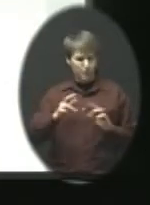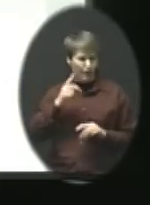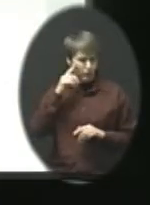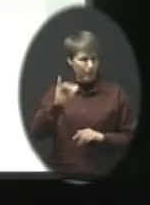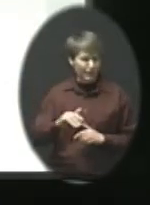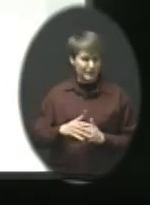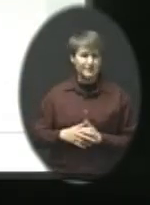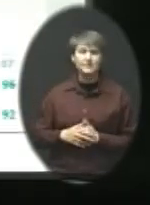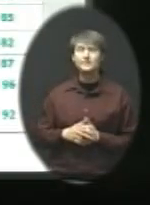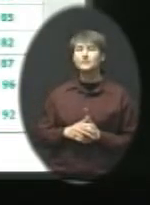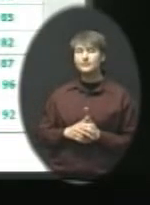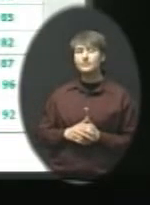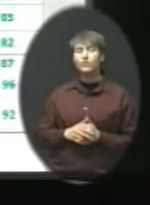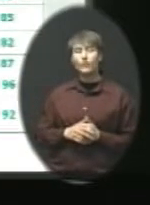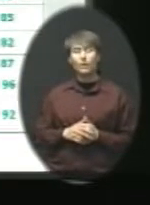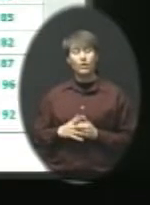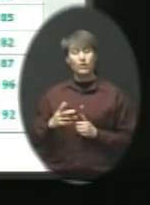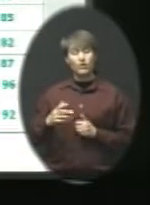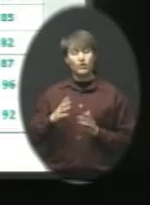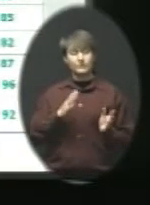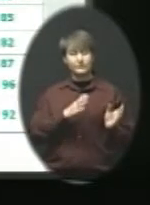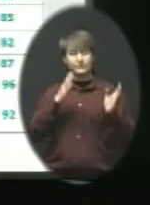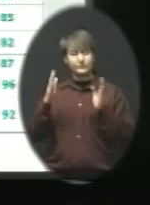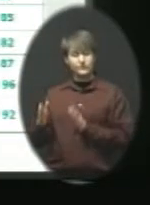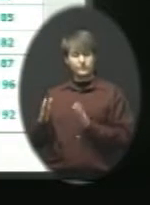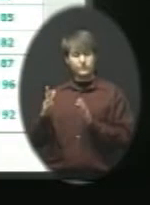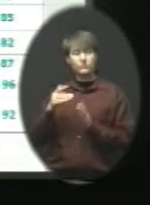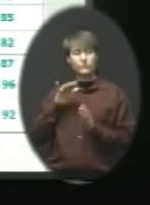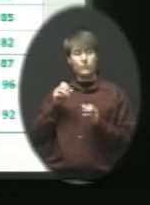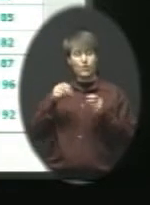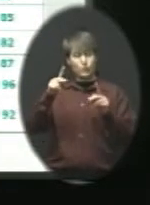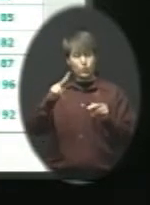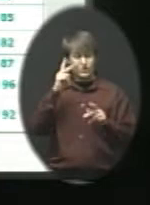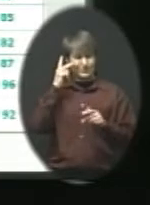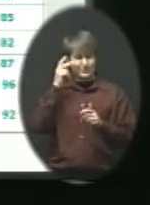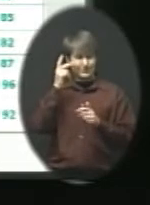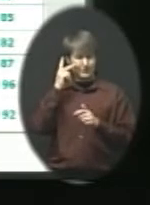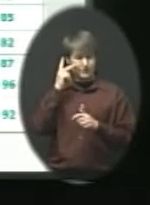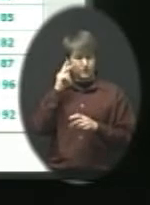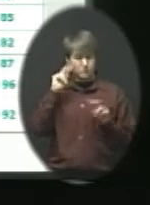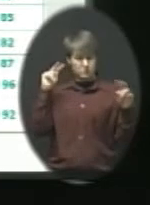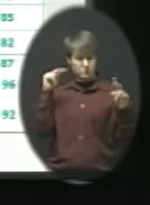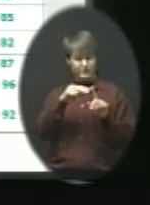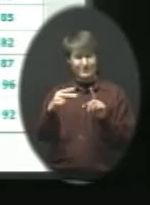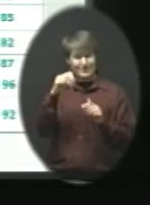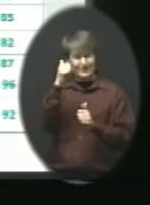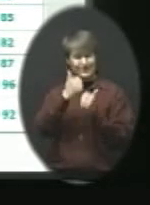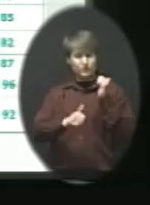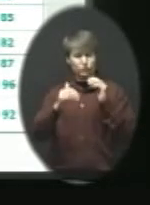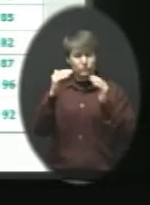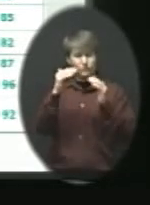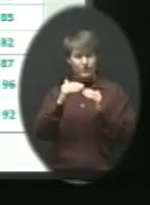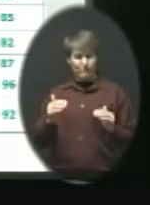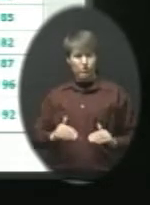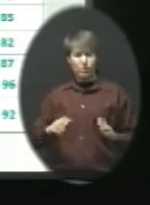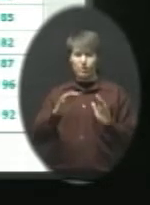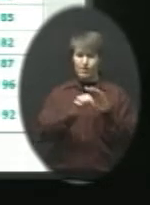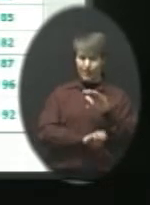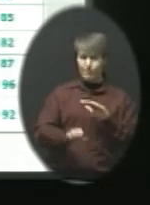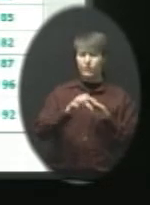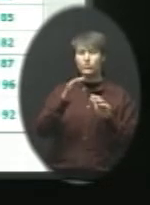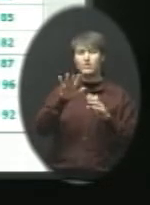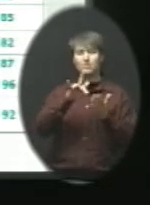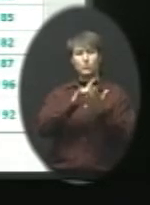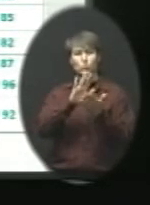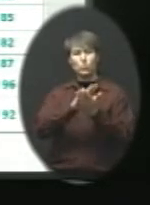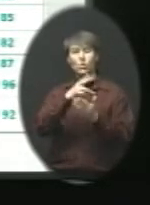the next area, we have an opportunity as well to look at each level, elementary, middle school, and high school. Again, 8 out of